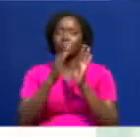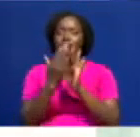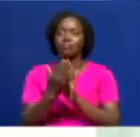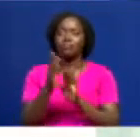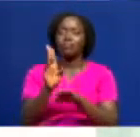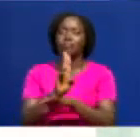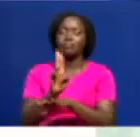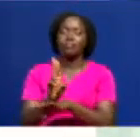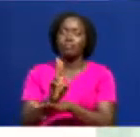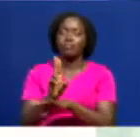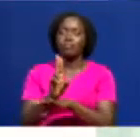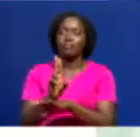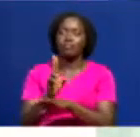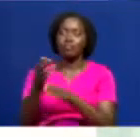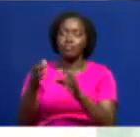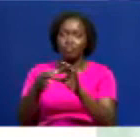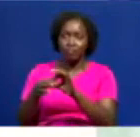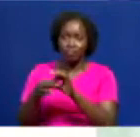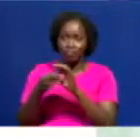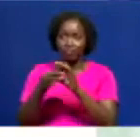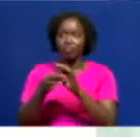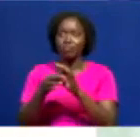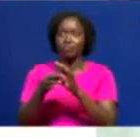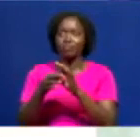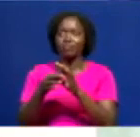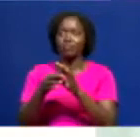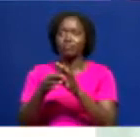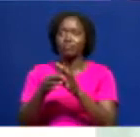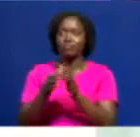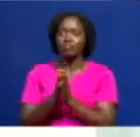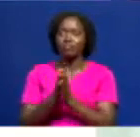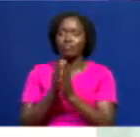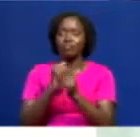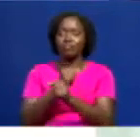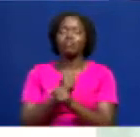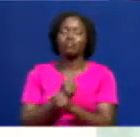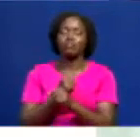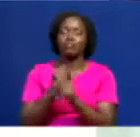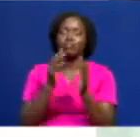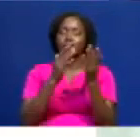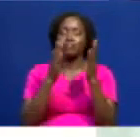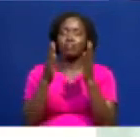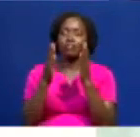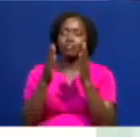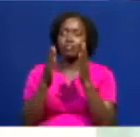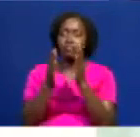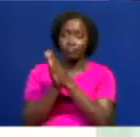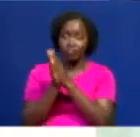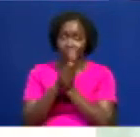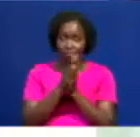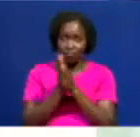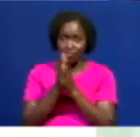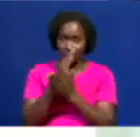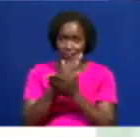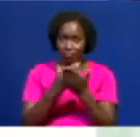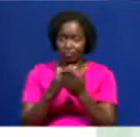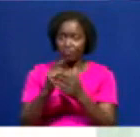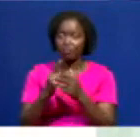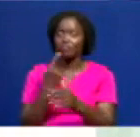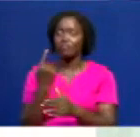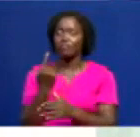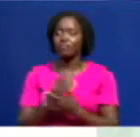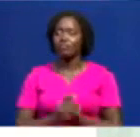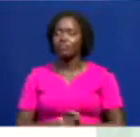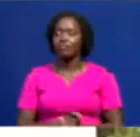being used to bring the communities on deck in conserving and restoring the forest. Here now is the first part of